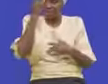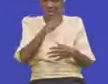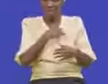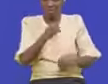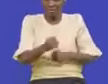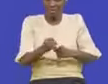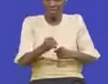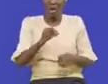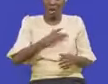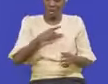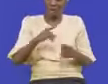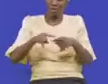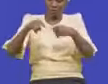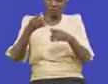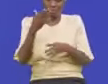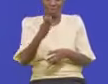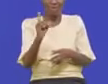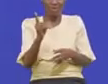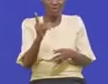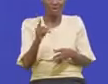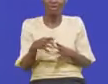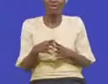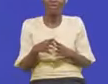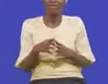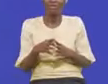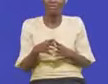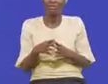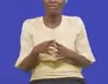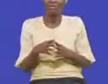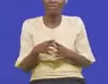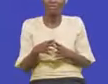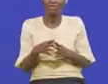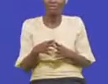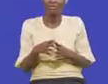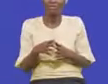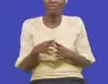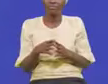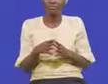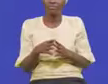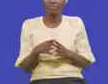Ɖe du aɖe le xexe ya me ye dɔ le le mele mea ne ma yi ɖe me.